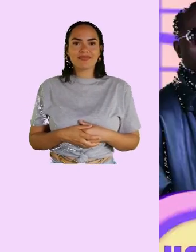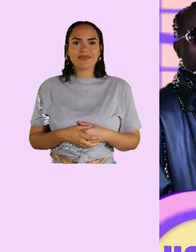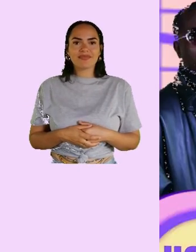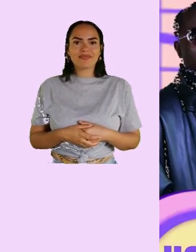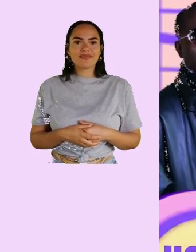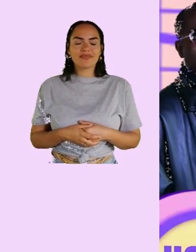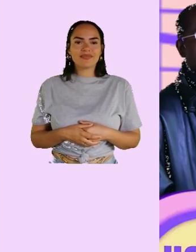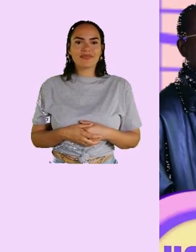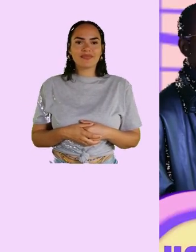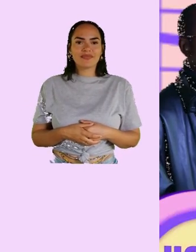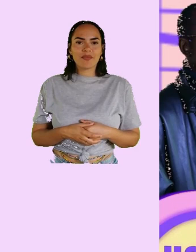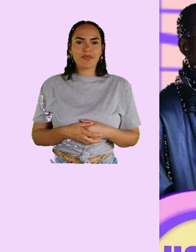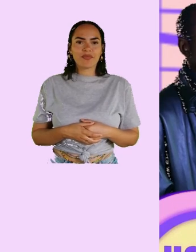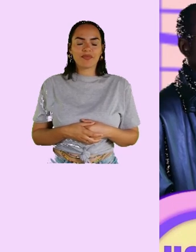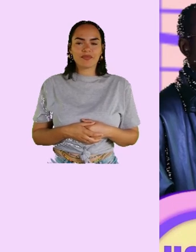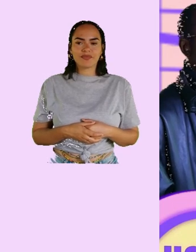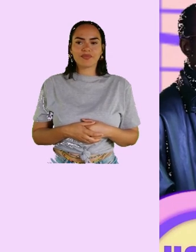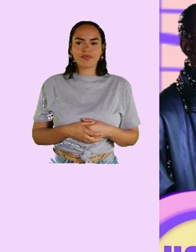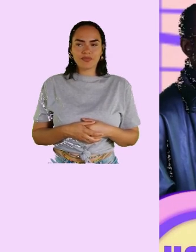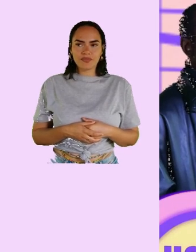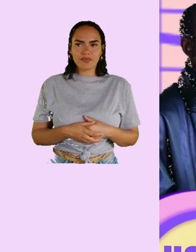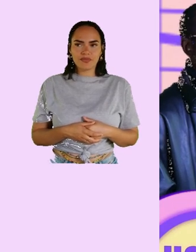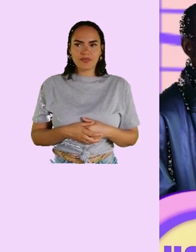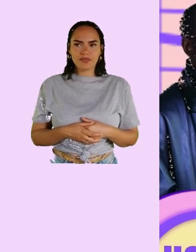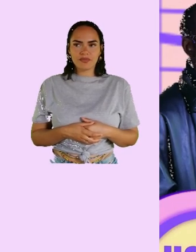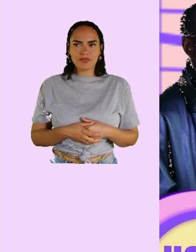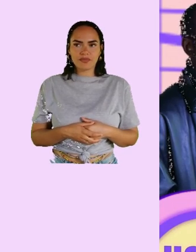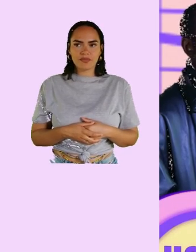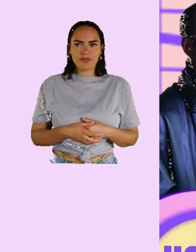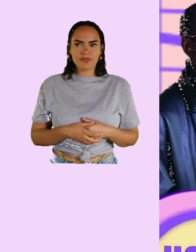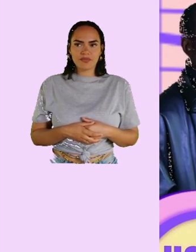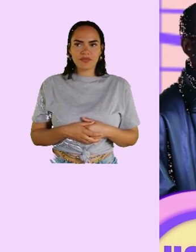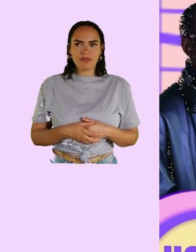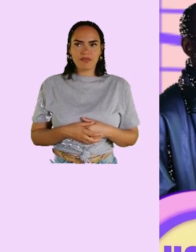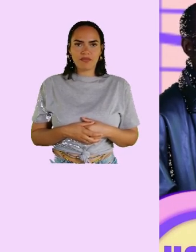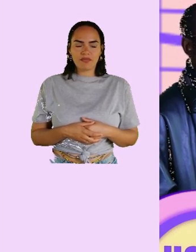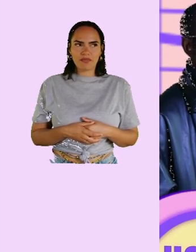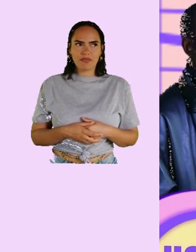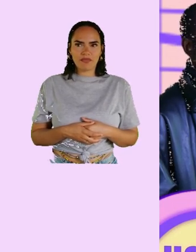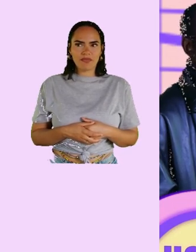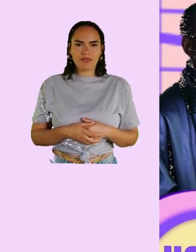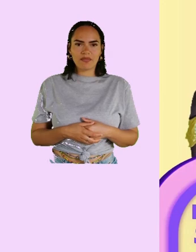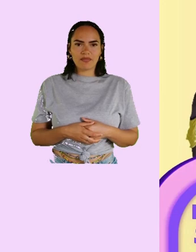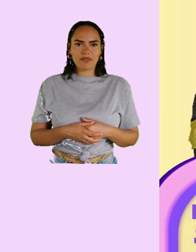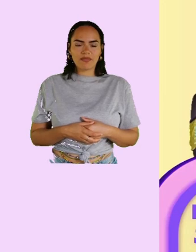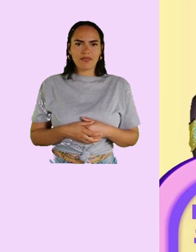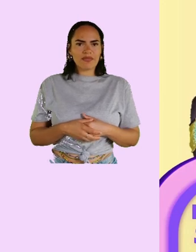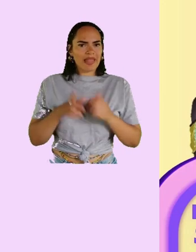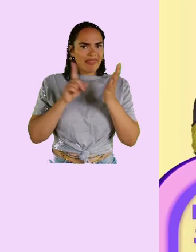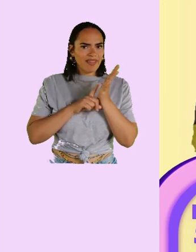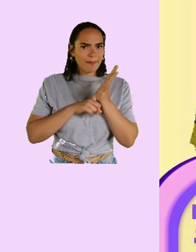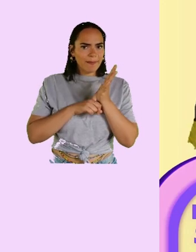Fantastic. Well, good luck to you. Your questions start now. On the periodic table, what element has the atomic number 3?